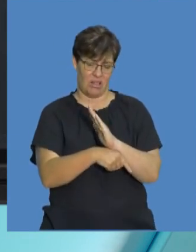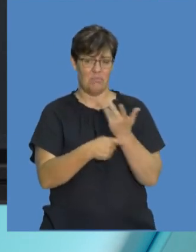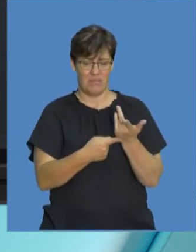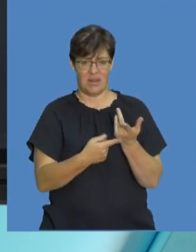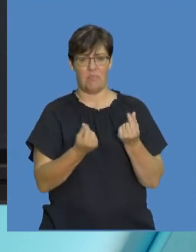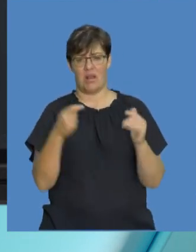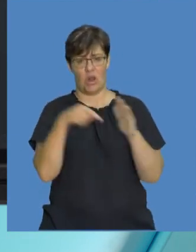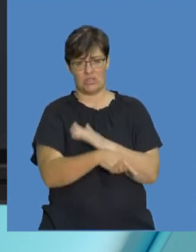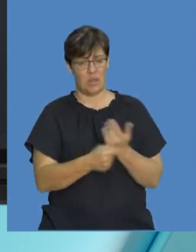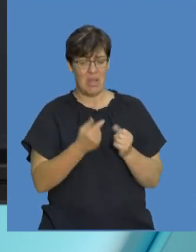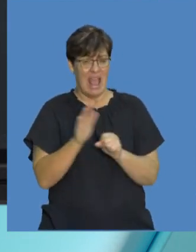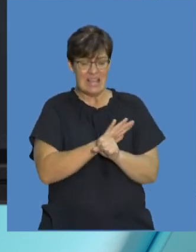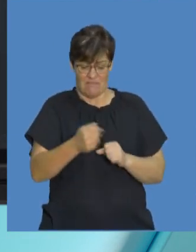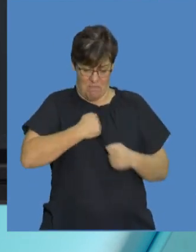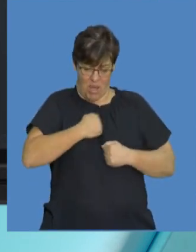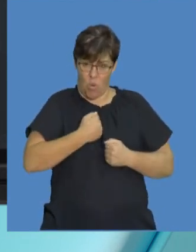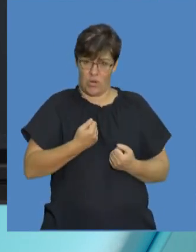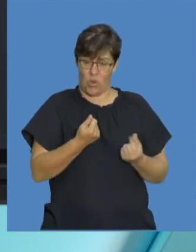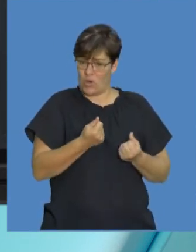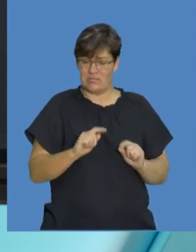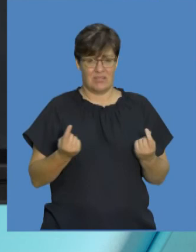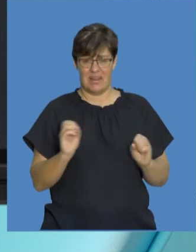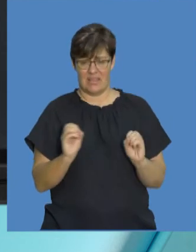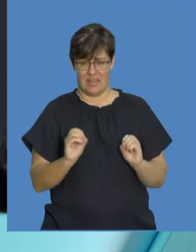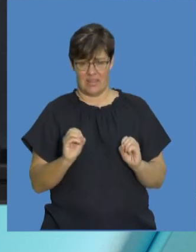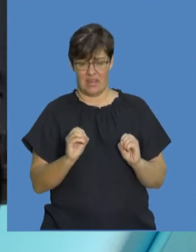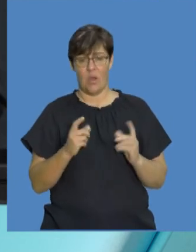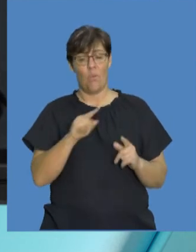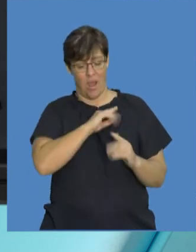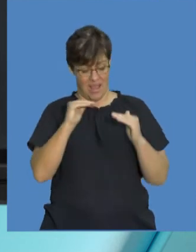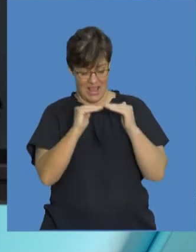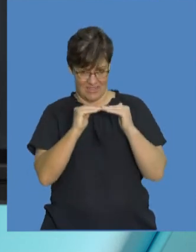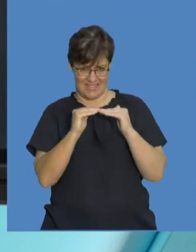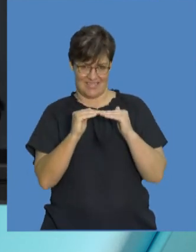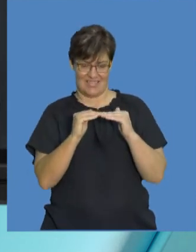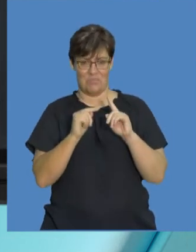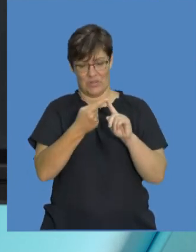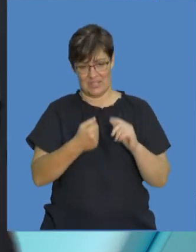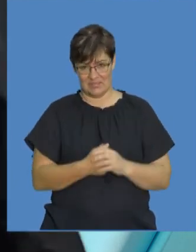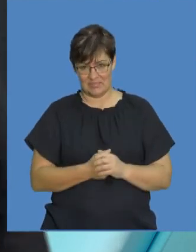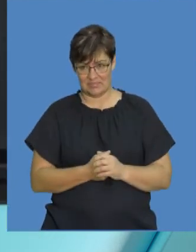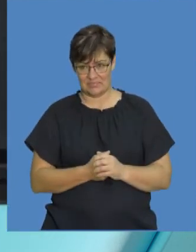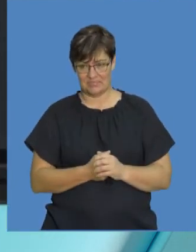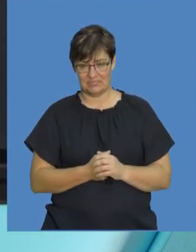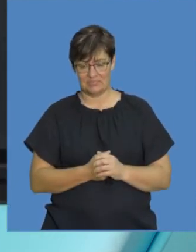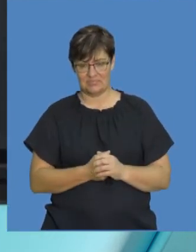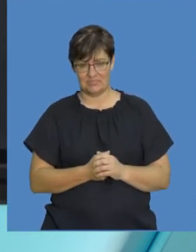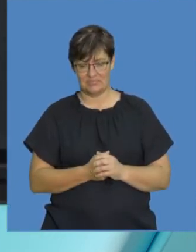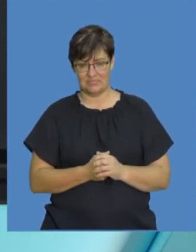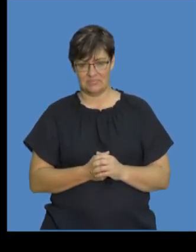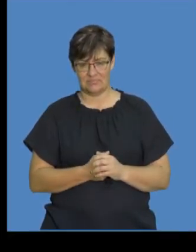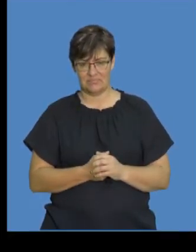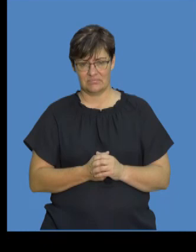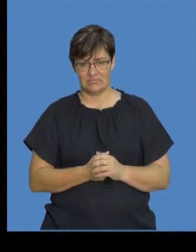it's a loss to the factory. It means we haven't even covered our cost, and that's what we mean by the break-even point.